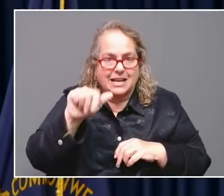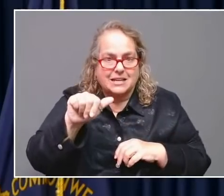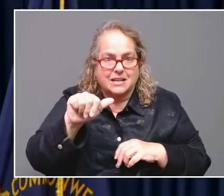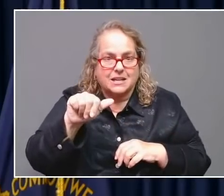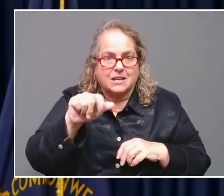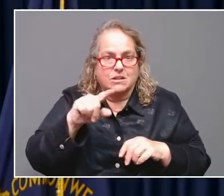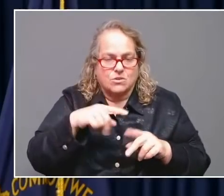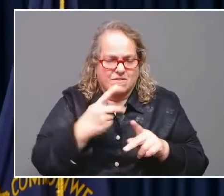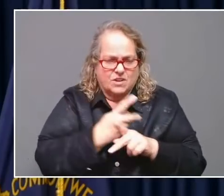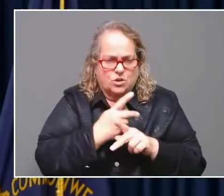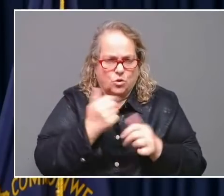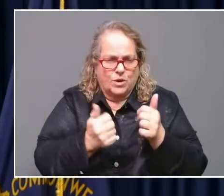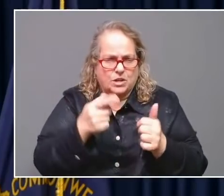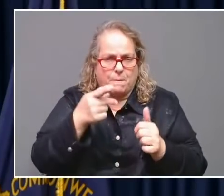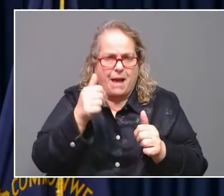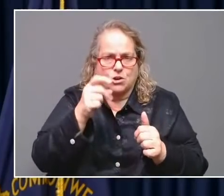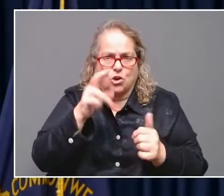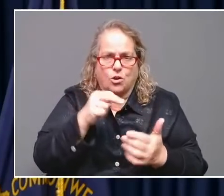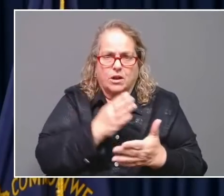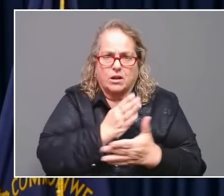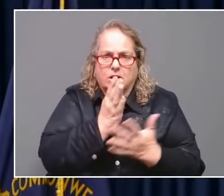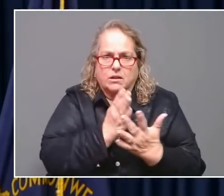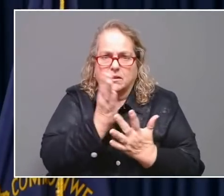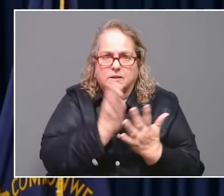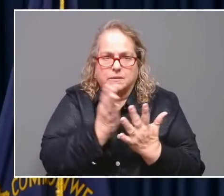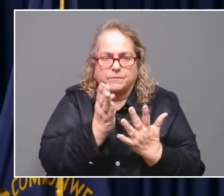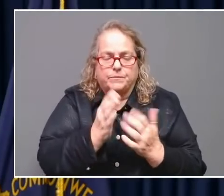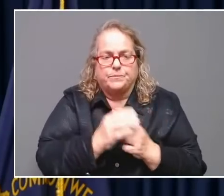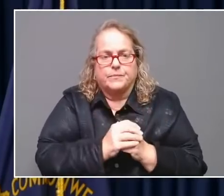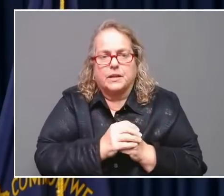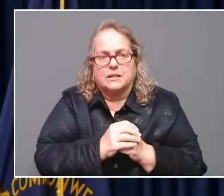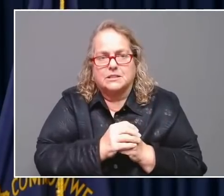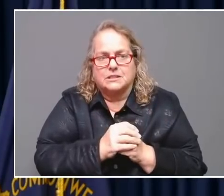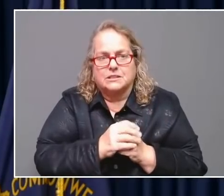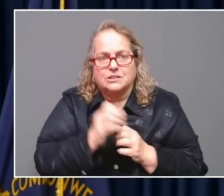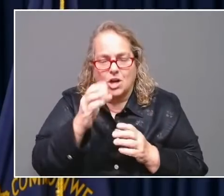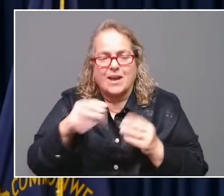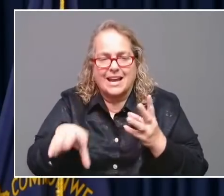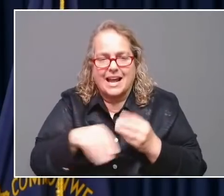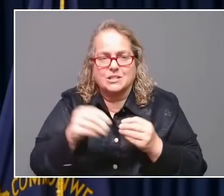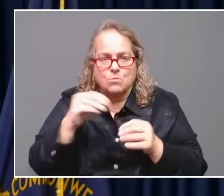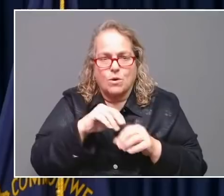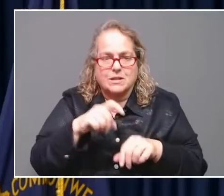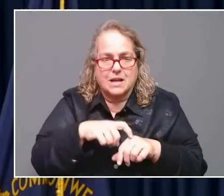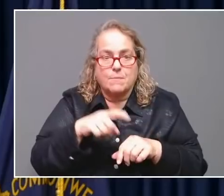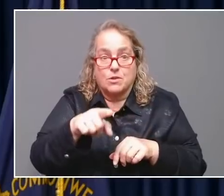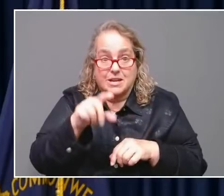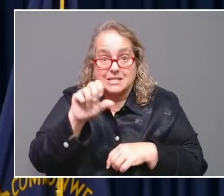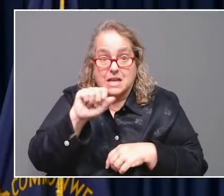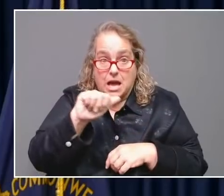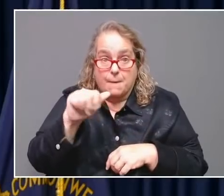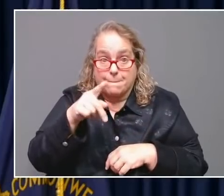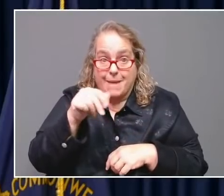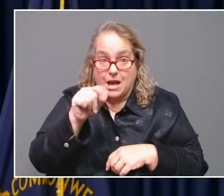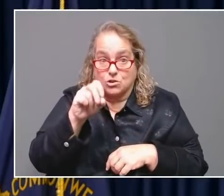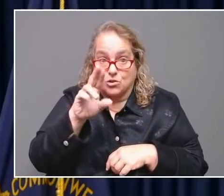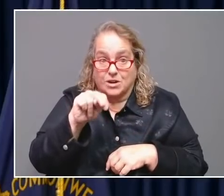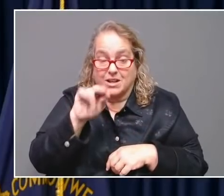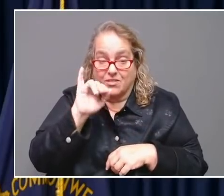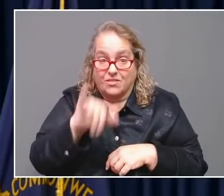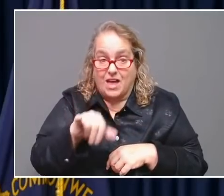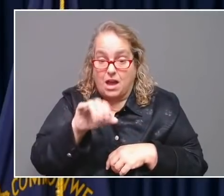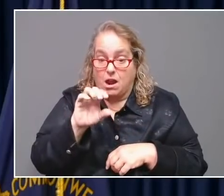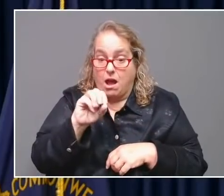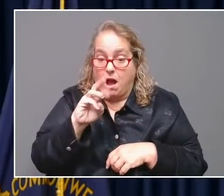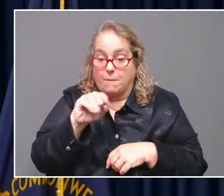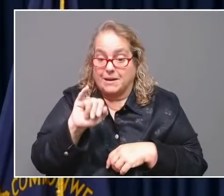it fits. So there's an informatics part, not just the laboratory part. So it adds more time. There is a pattern that this particular variant shows. When